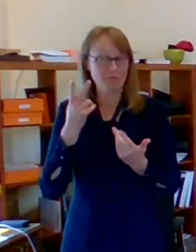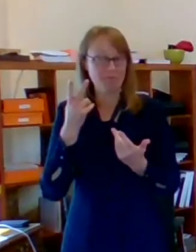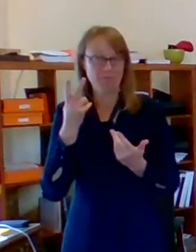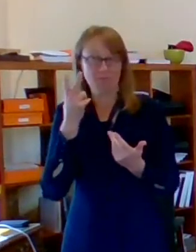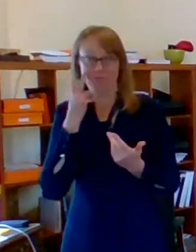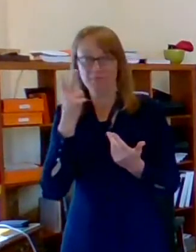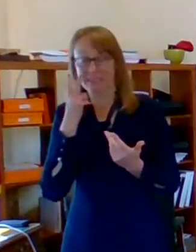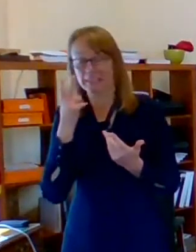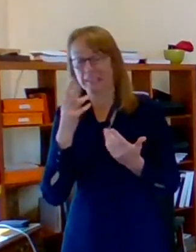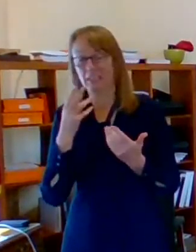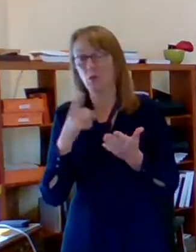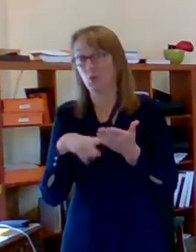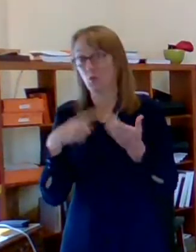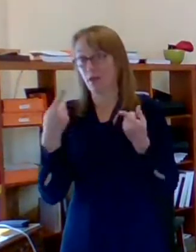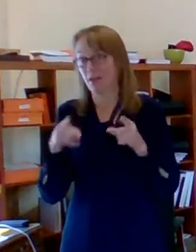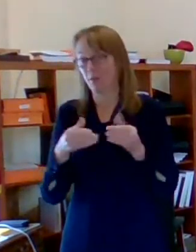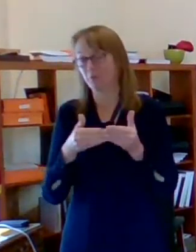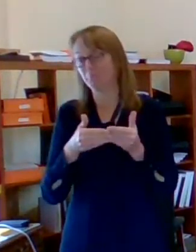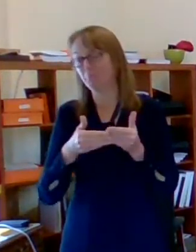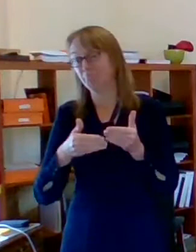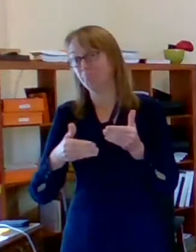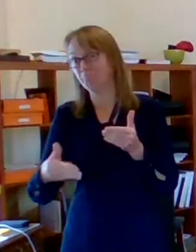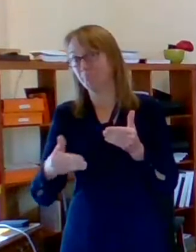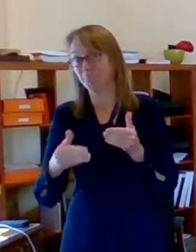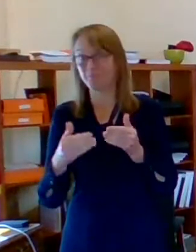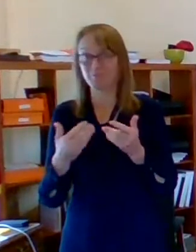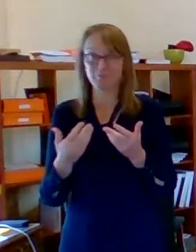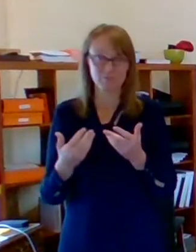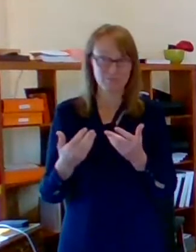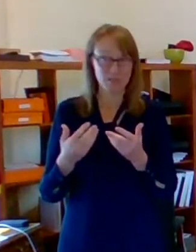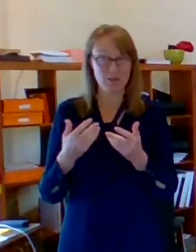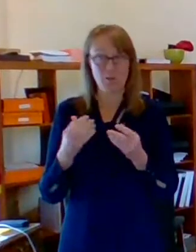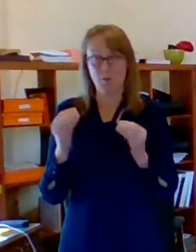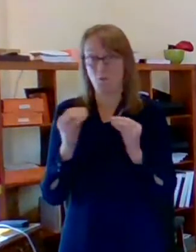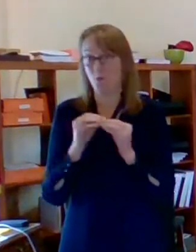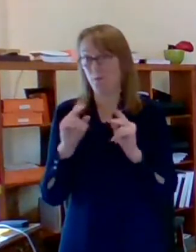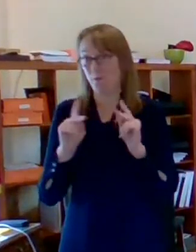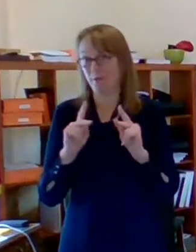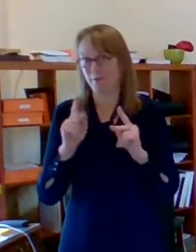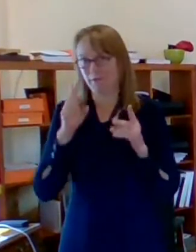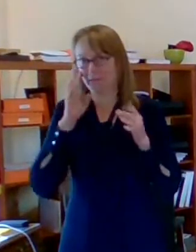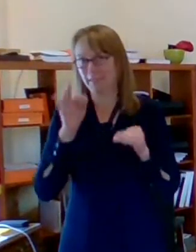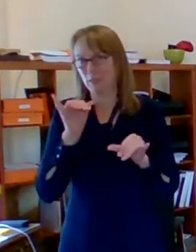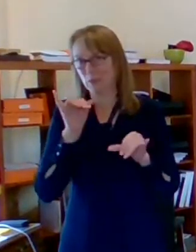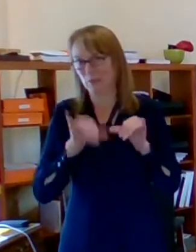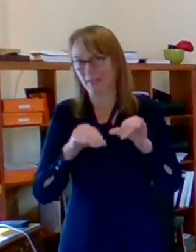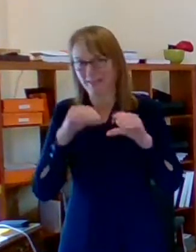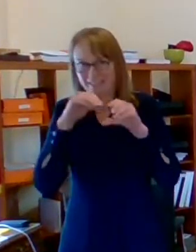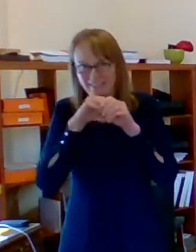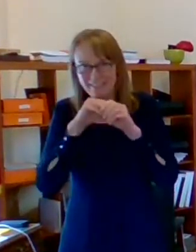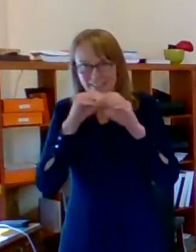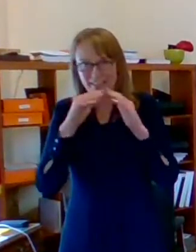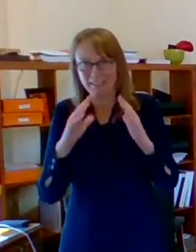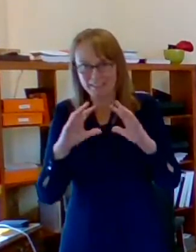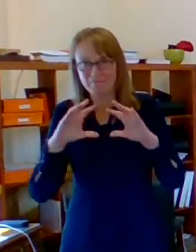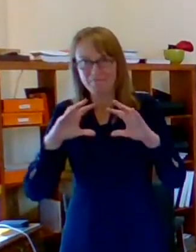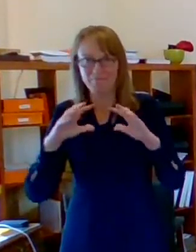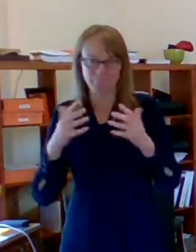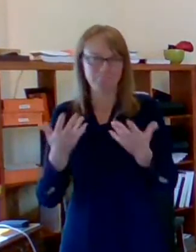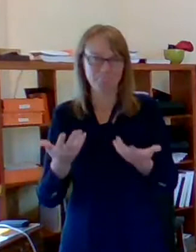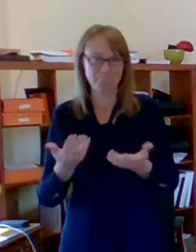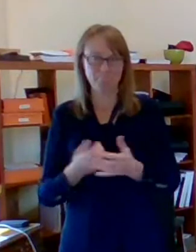So please be vigilant for yourself, but also for others that are around